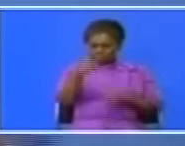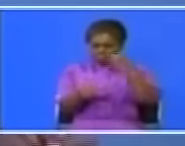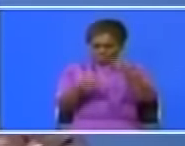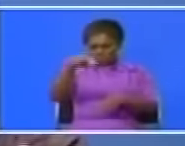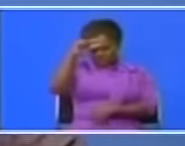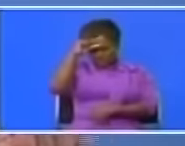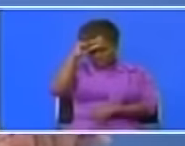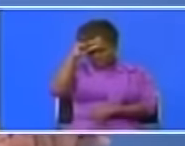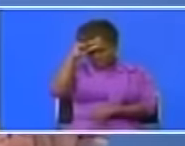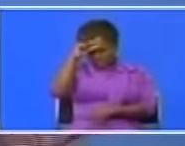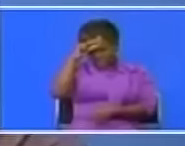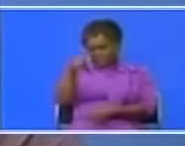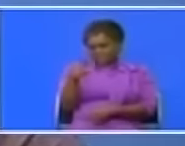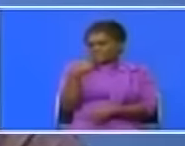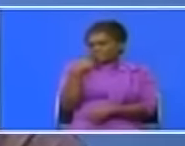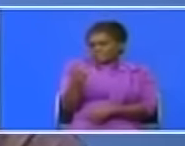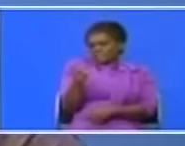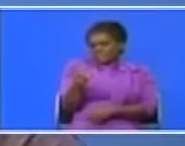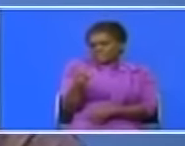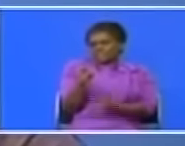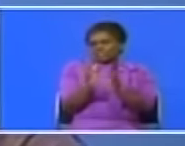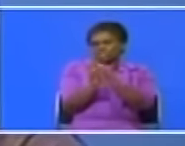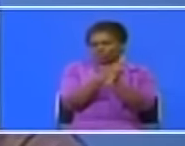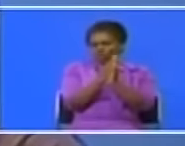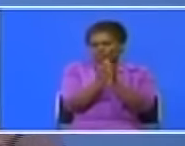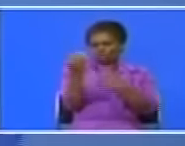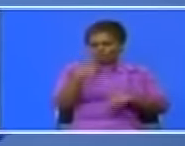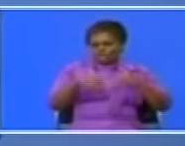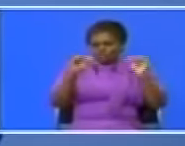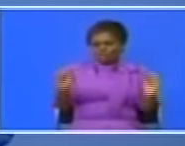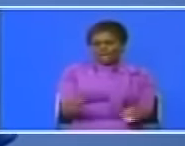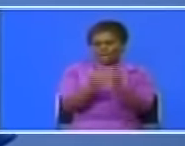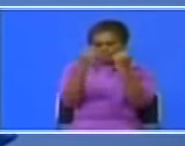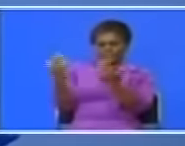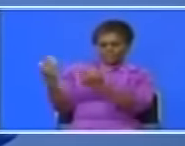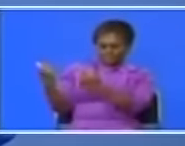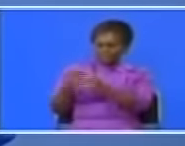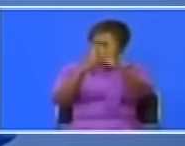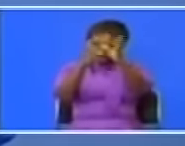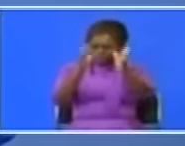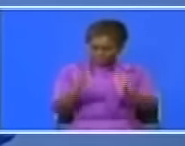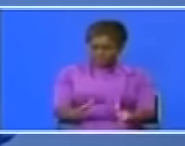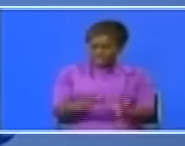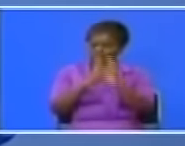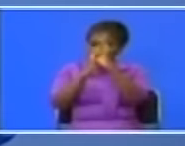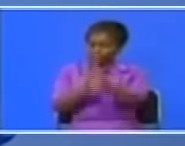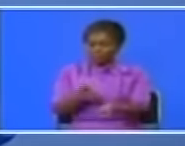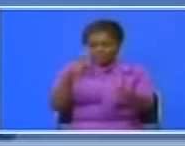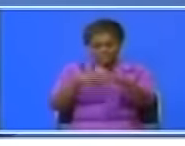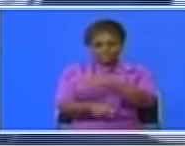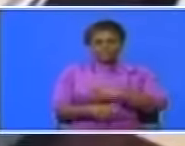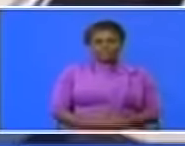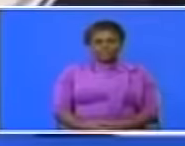governor for the project, claiming it is a scandal in the making. KTN's Coast reporter Francis Ontoma now reports.